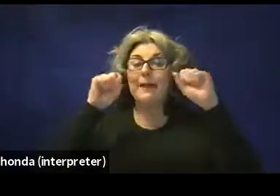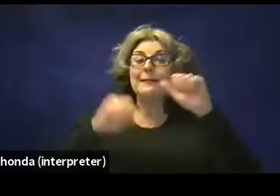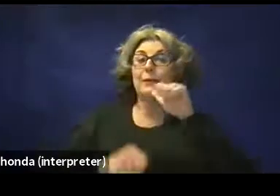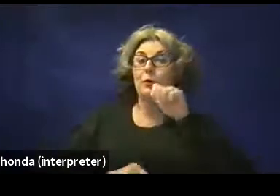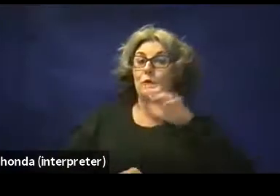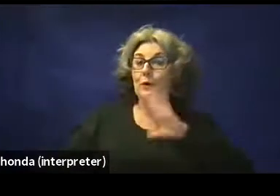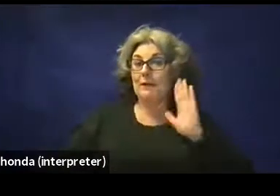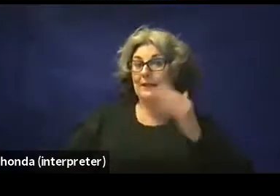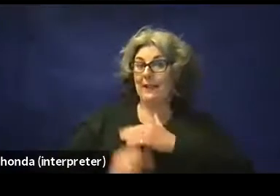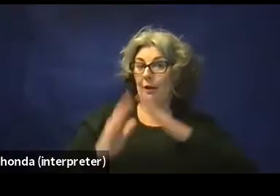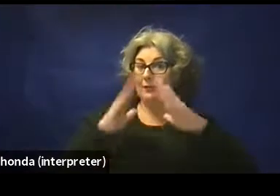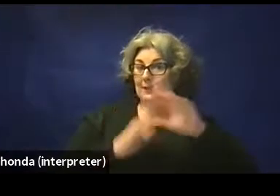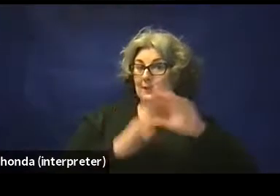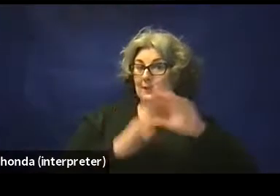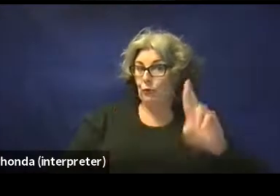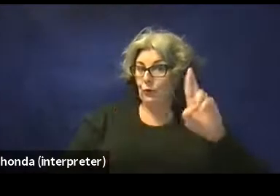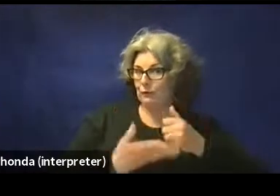girls.